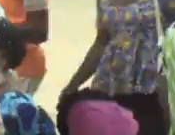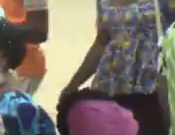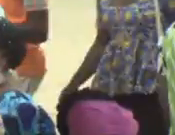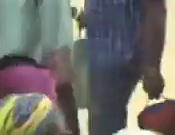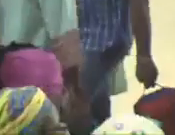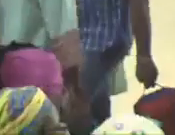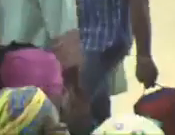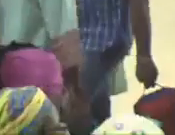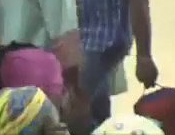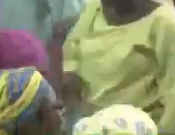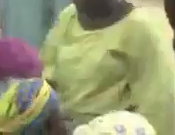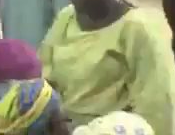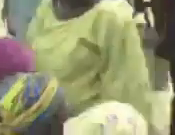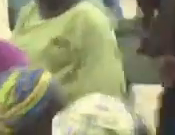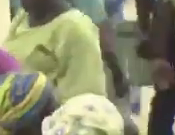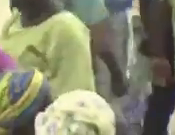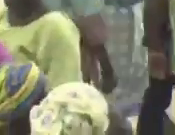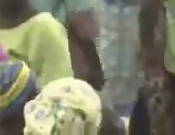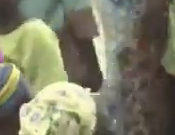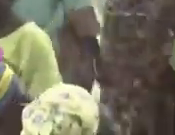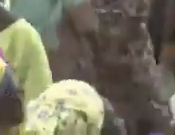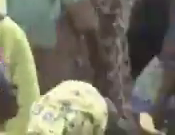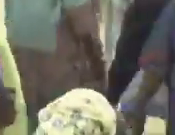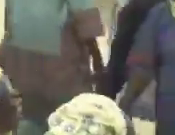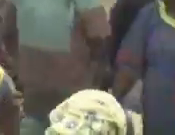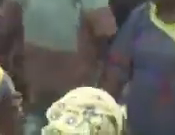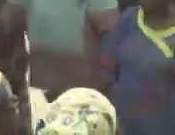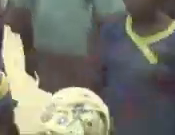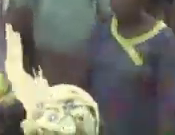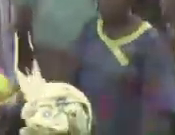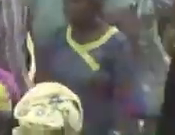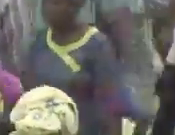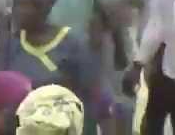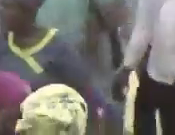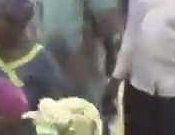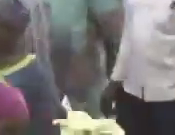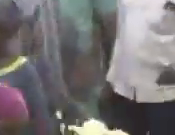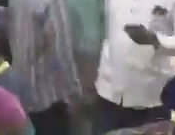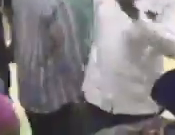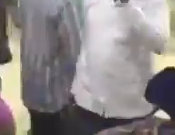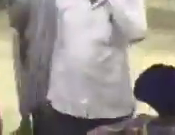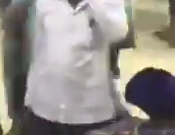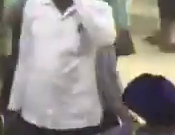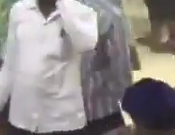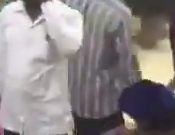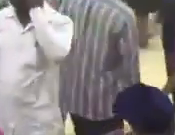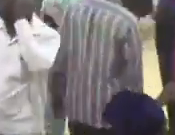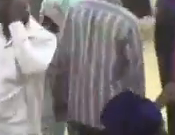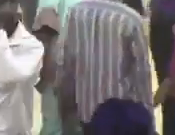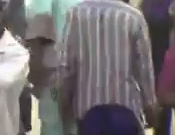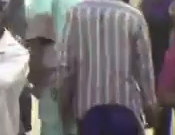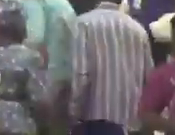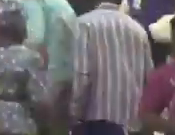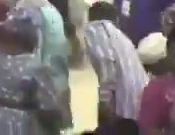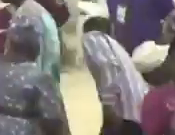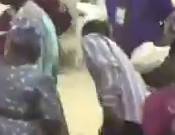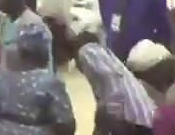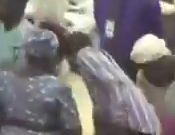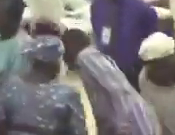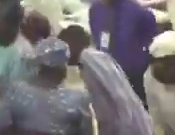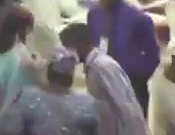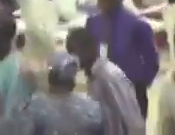it all. What the Lord has done for me, I cannot tell it